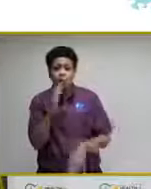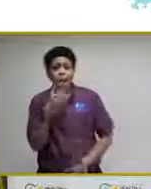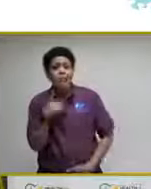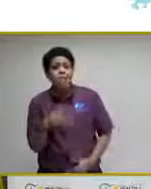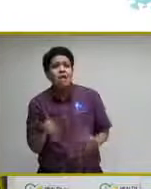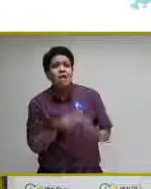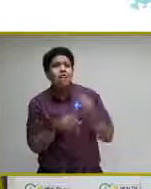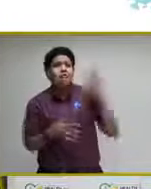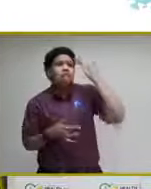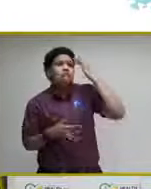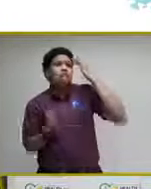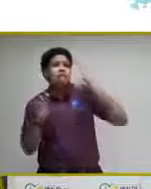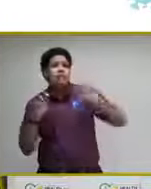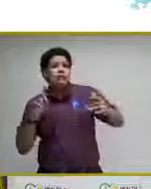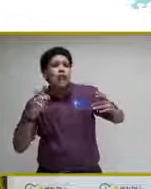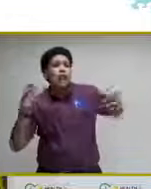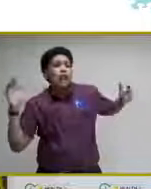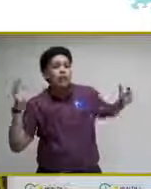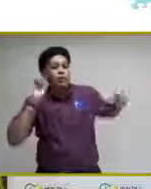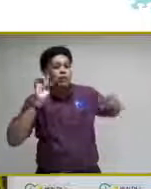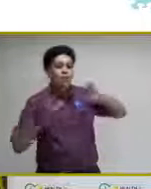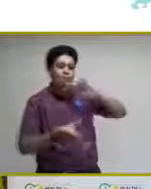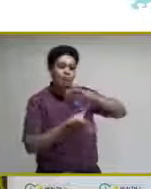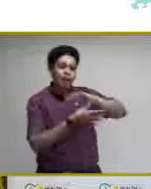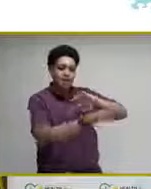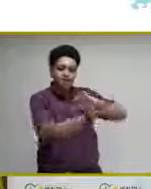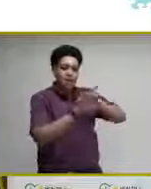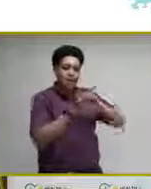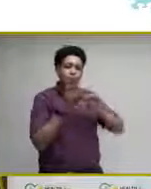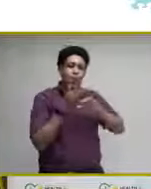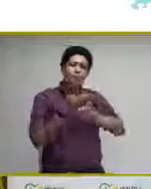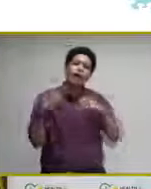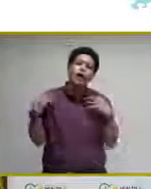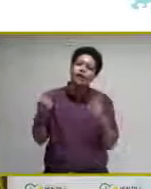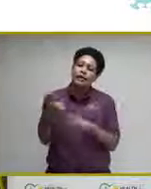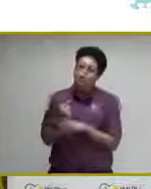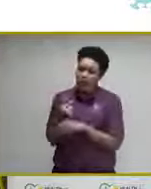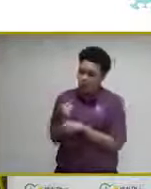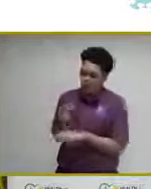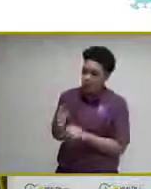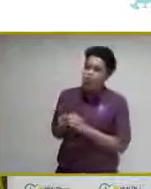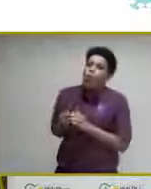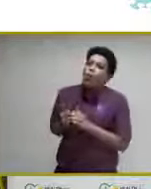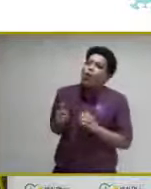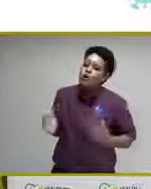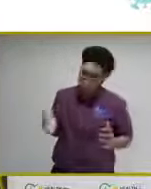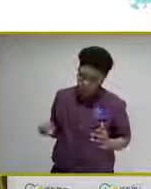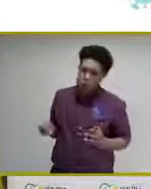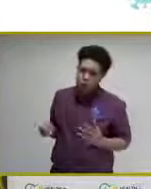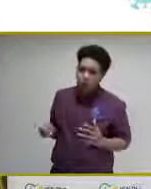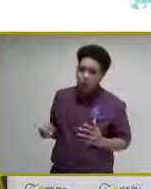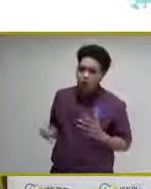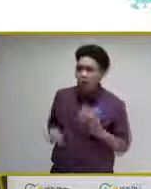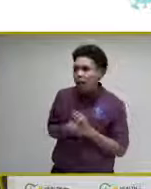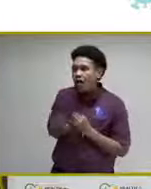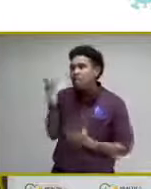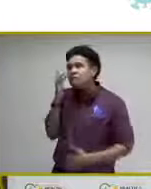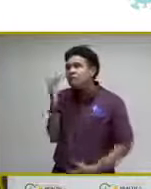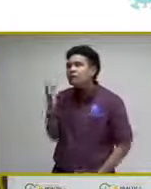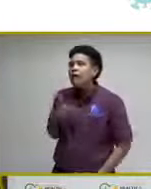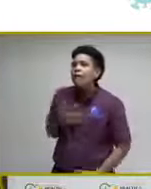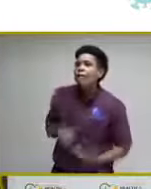comorbidities will be prioritized over healthcare workers without comorbidities. Healthcare workers in